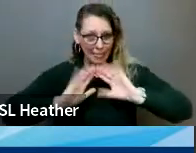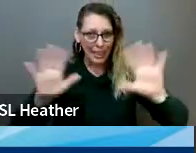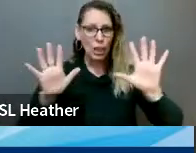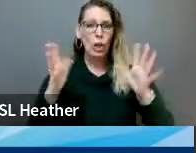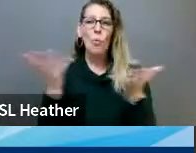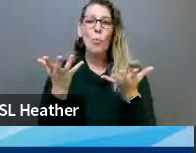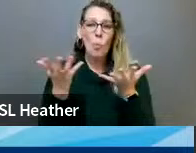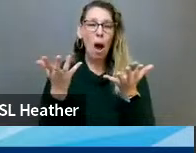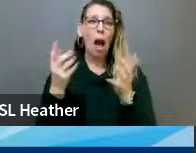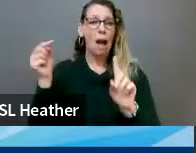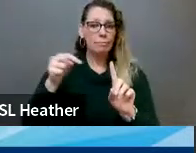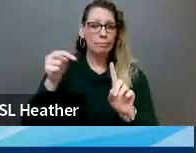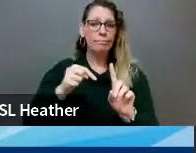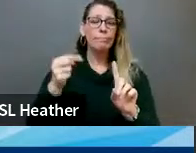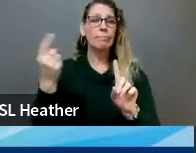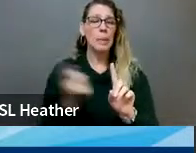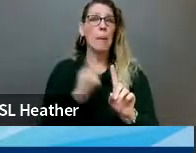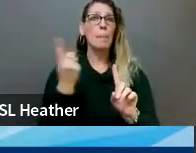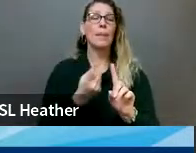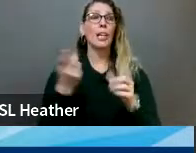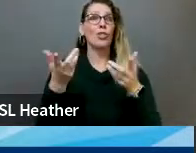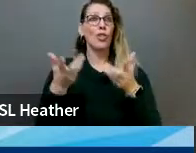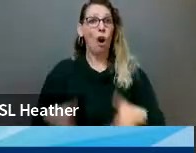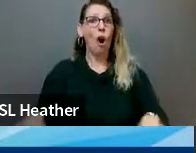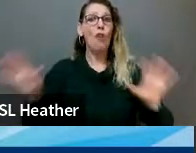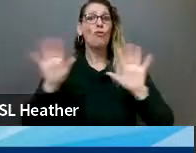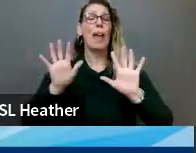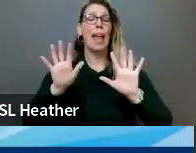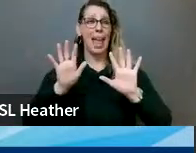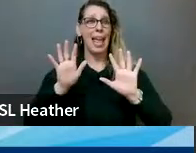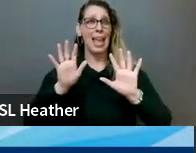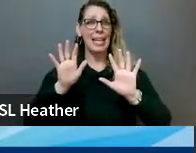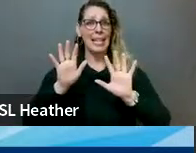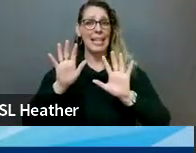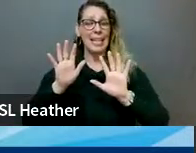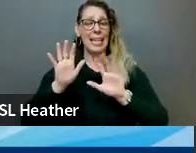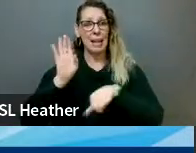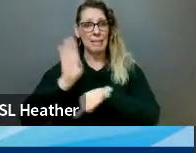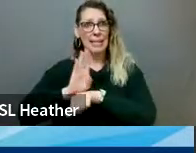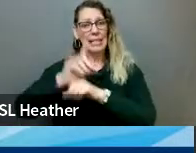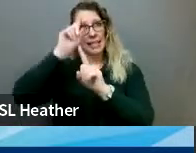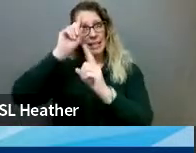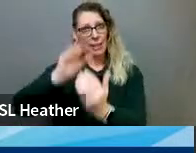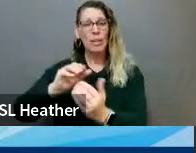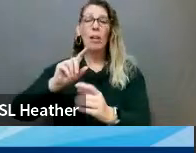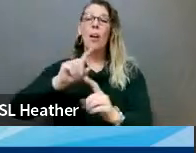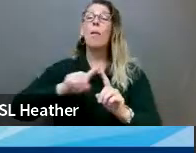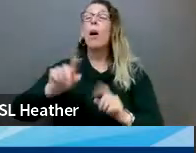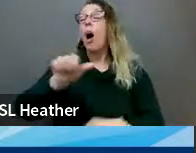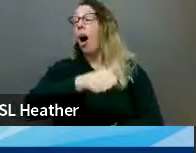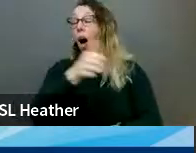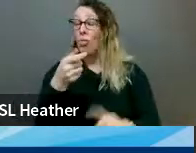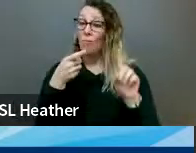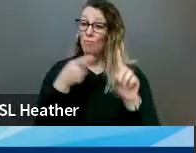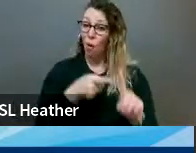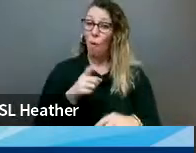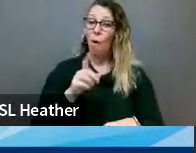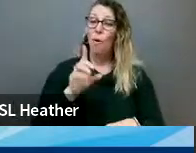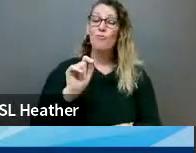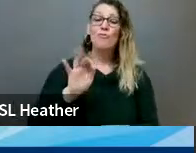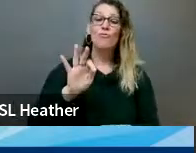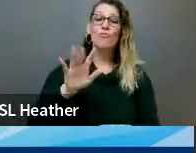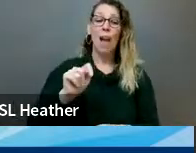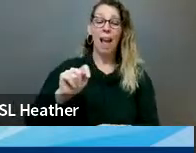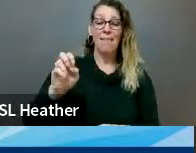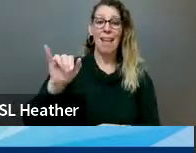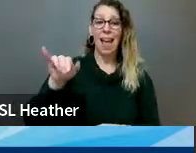is something that is kind of already a course of business expected. And I guess the other point is that in the draft EIS, even